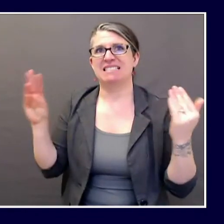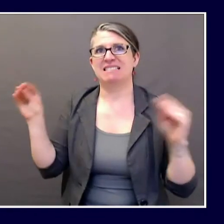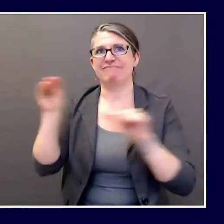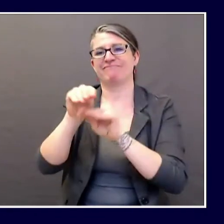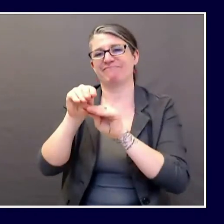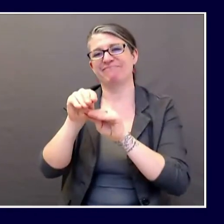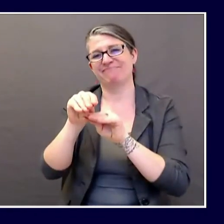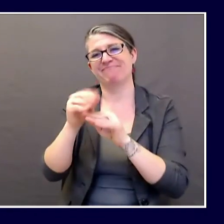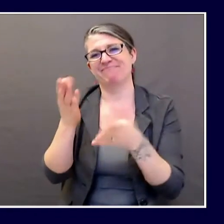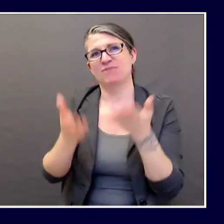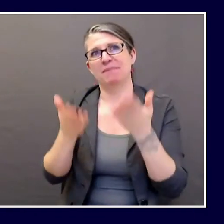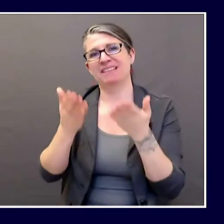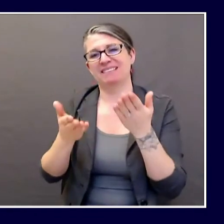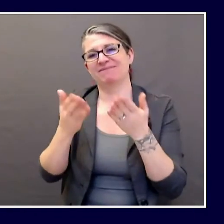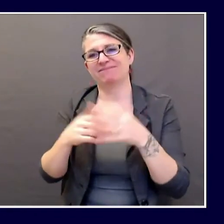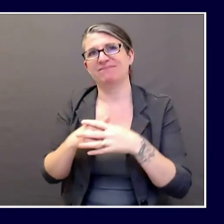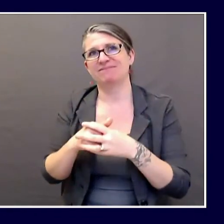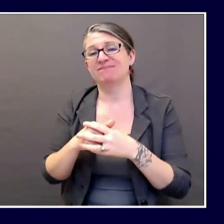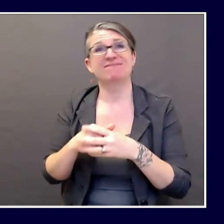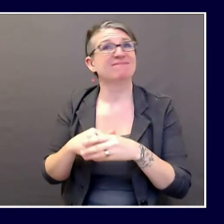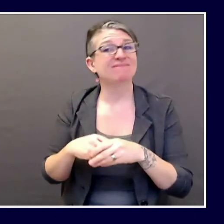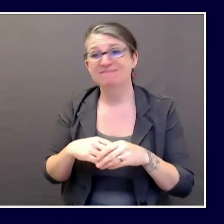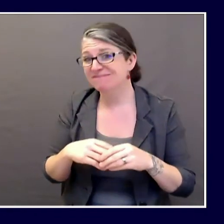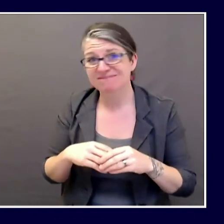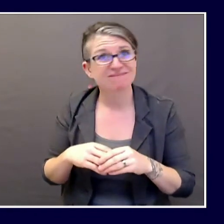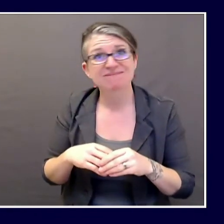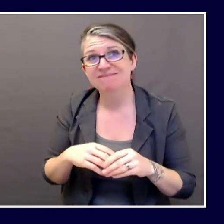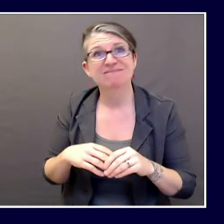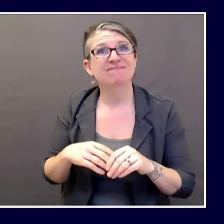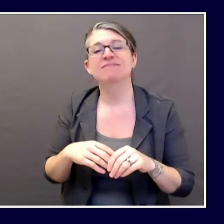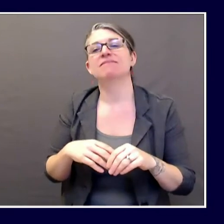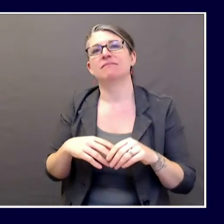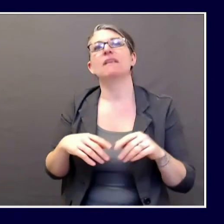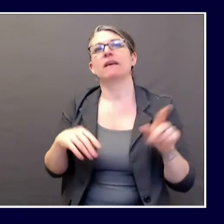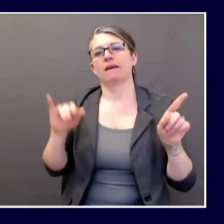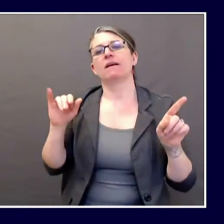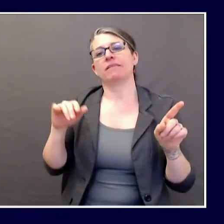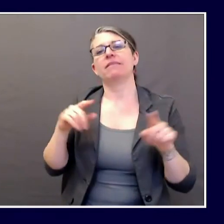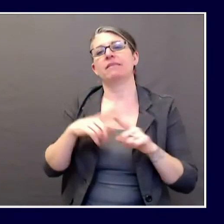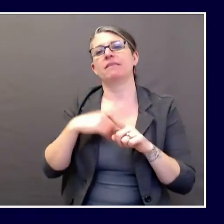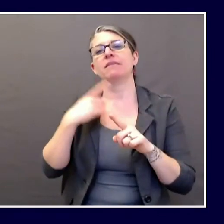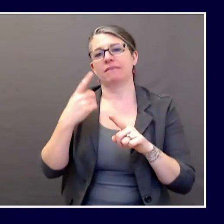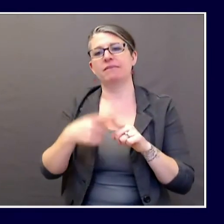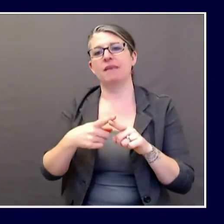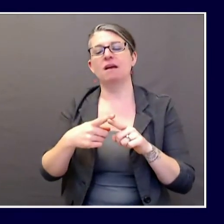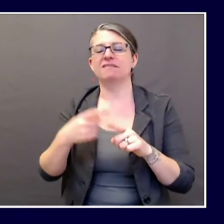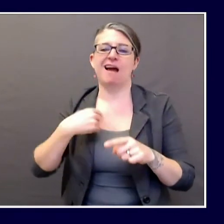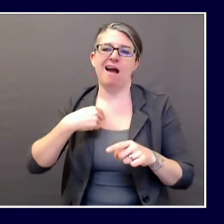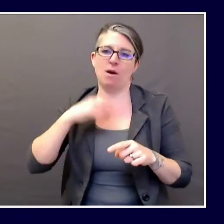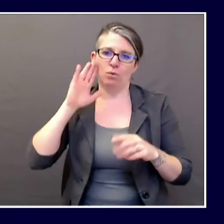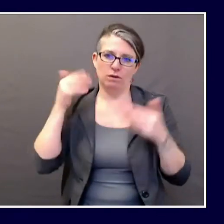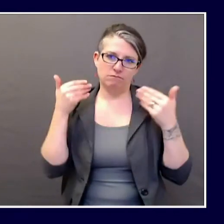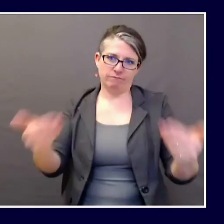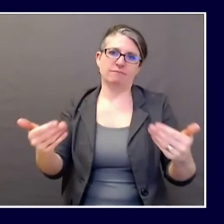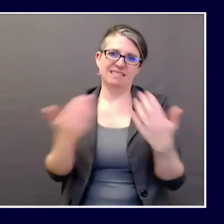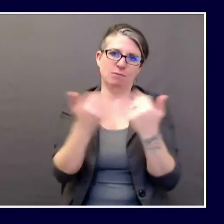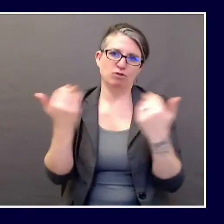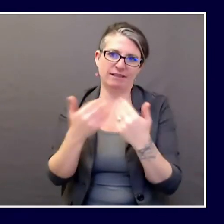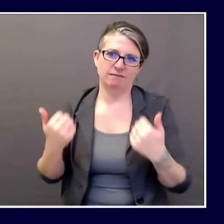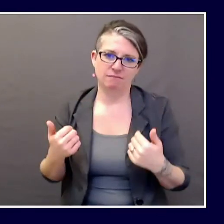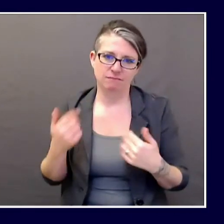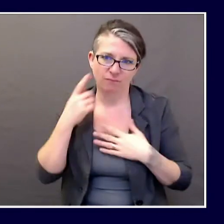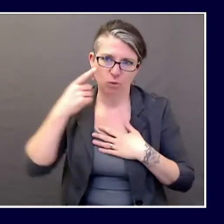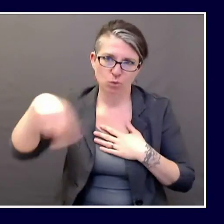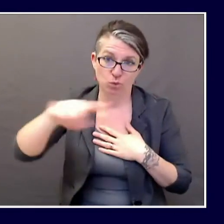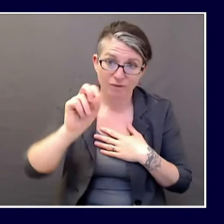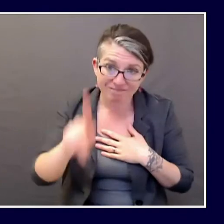we separate that out. Okay, cool. Thank you. So there was a question that came from one of our viewers that I thought might be interesting to ask